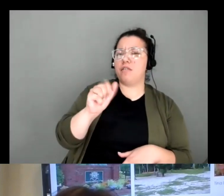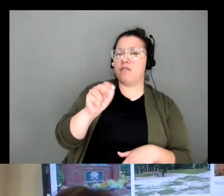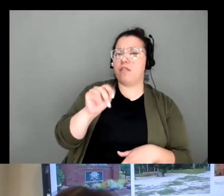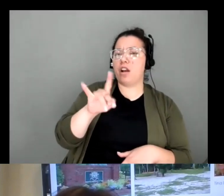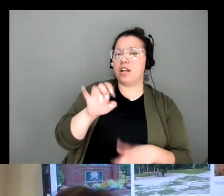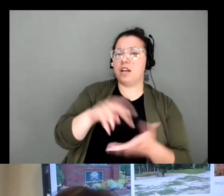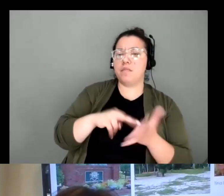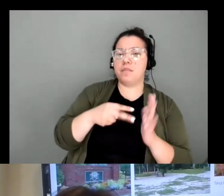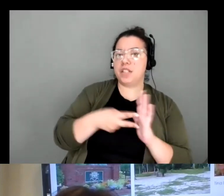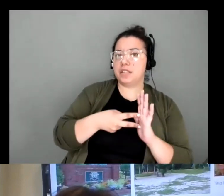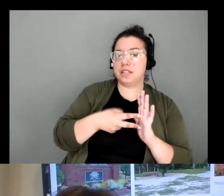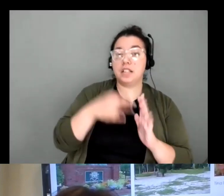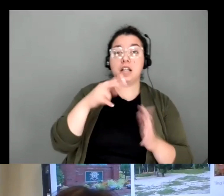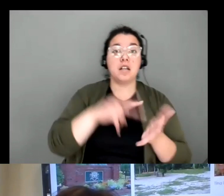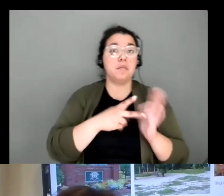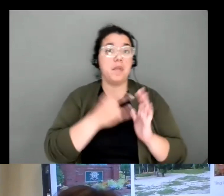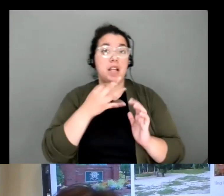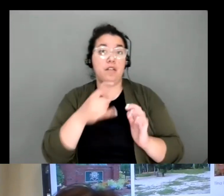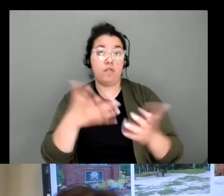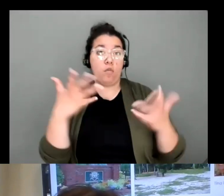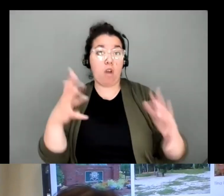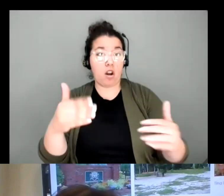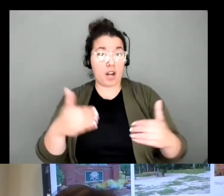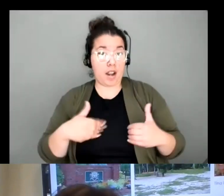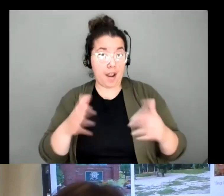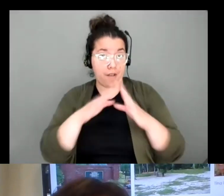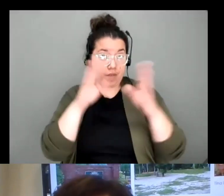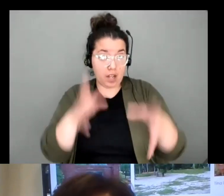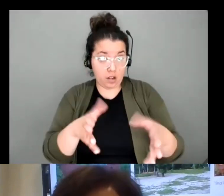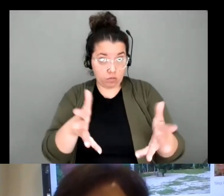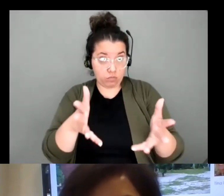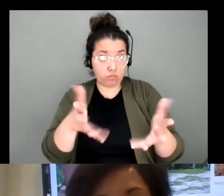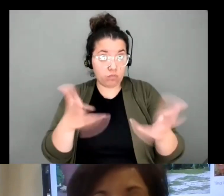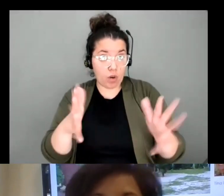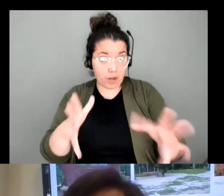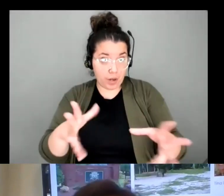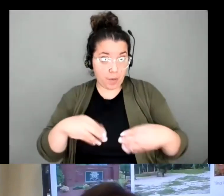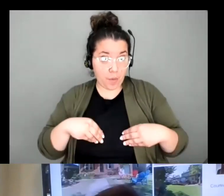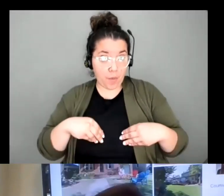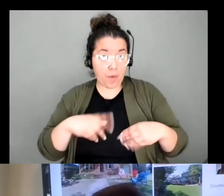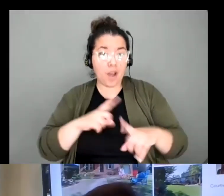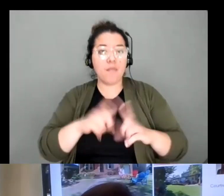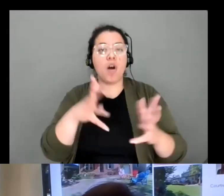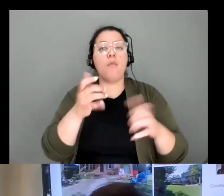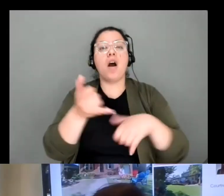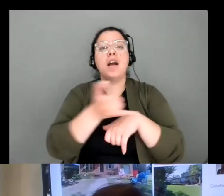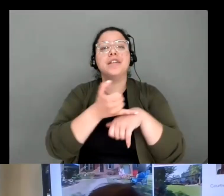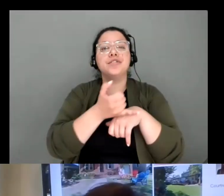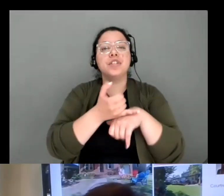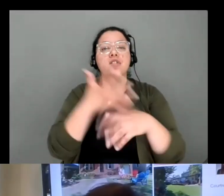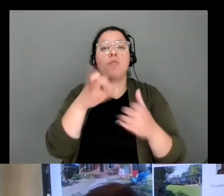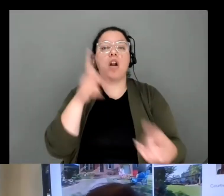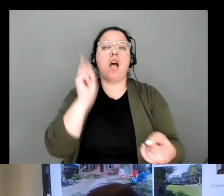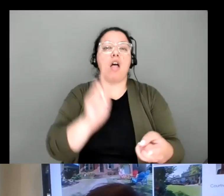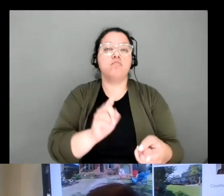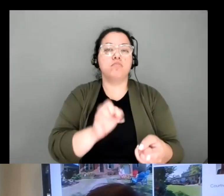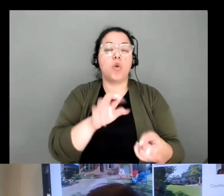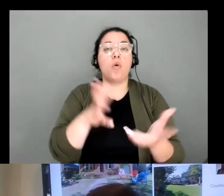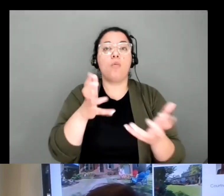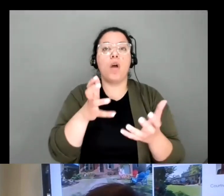refinance is when you currently own your home and you want to drop the interest rate or take the term out longer, so it lowers your